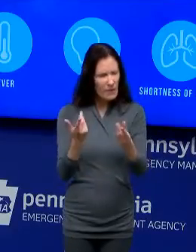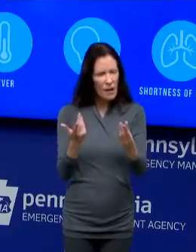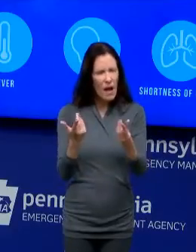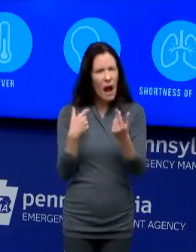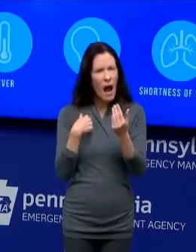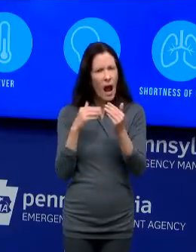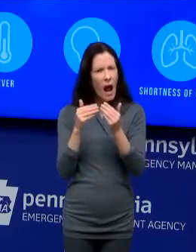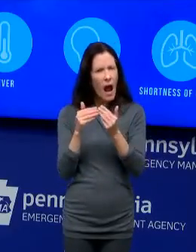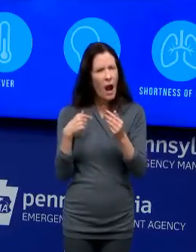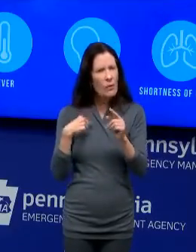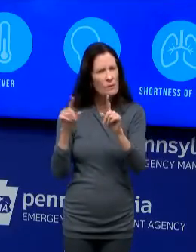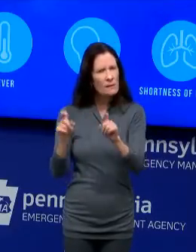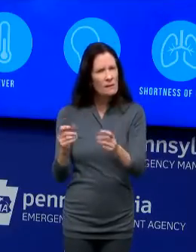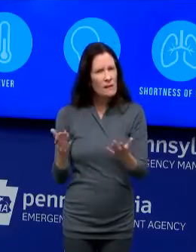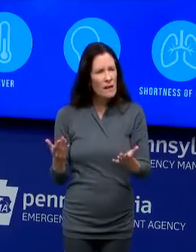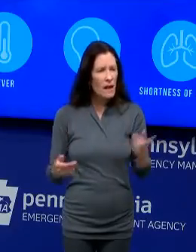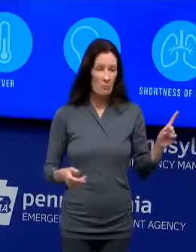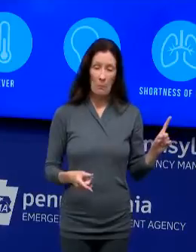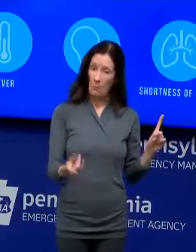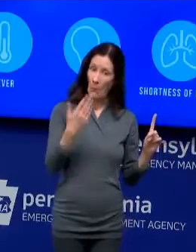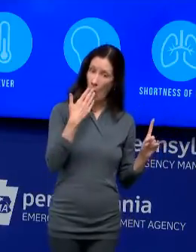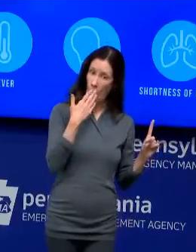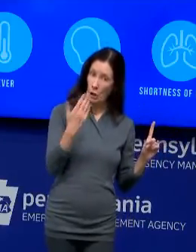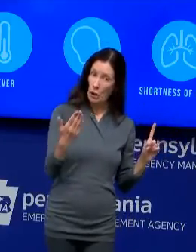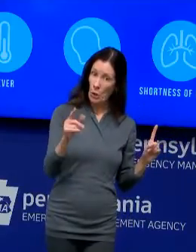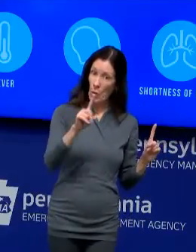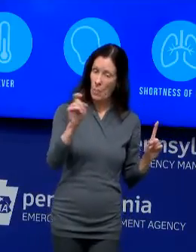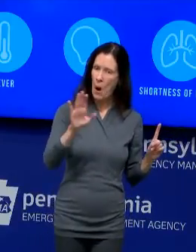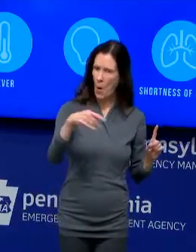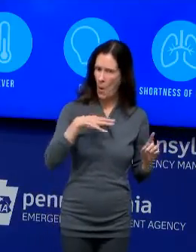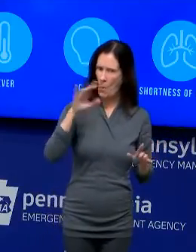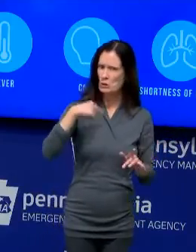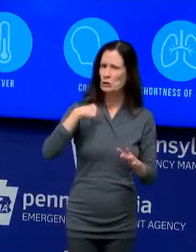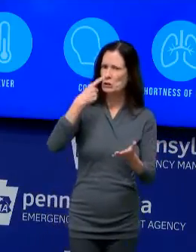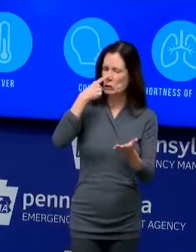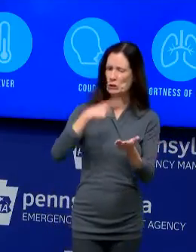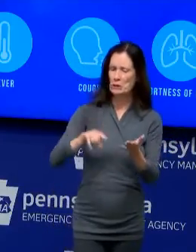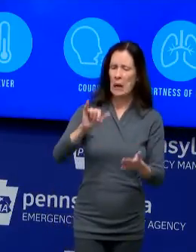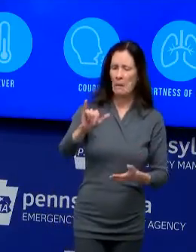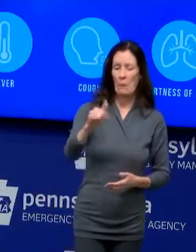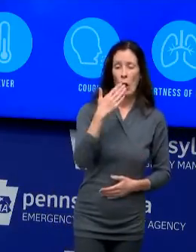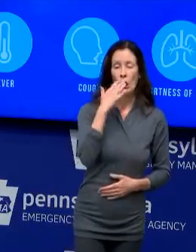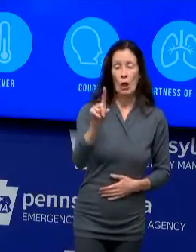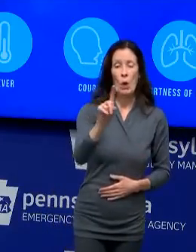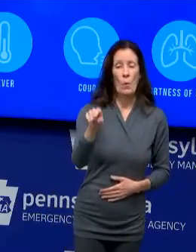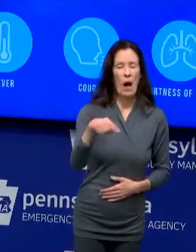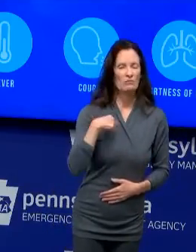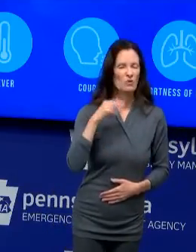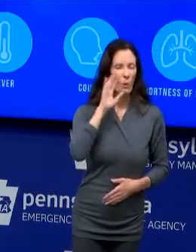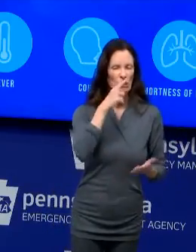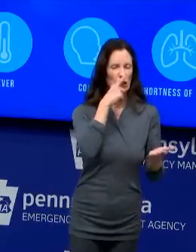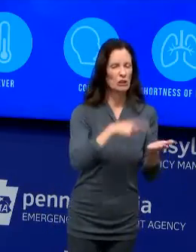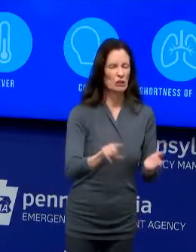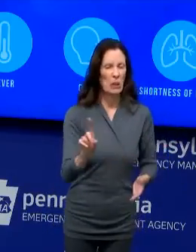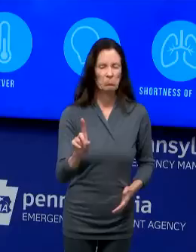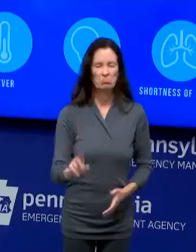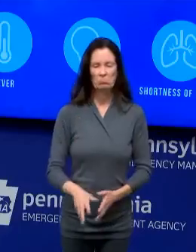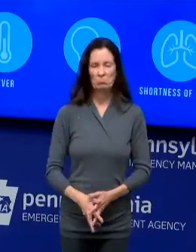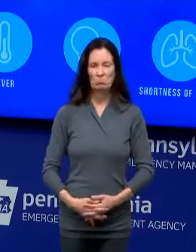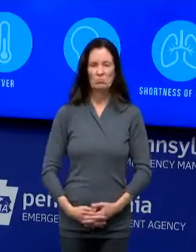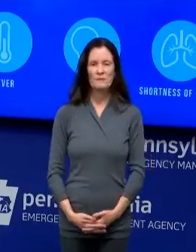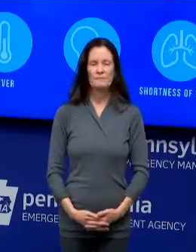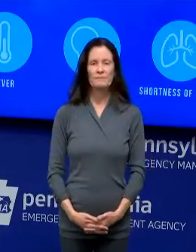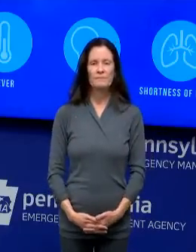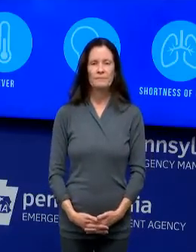register. And then as a follow-up, they're also asking, why are there disparities between what the state is reporting for